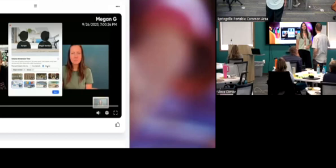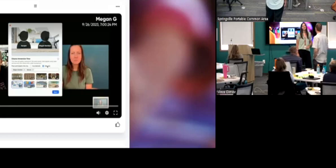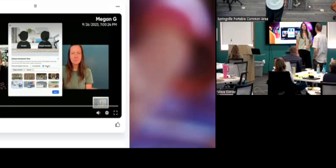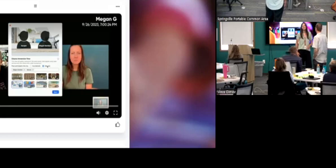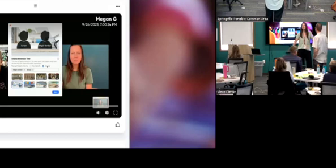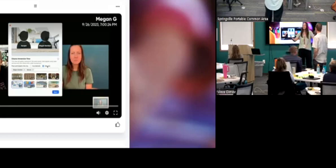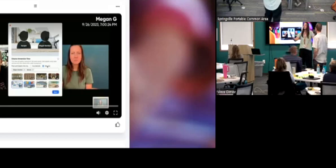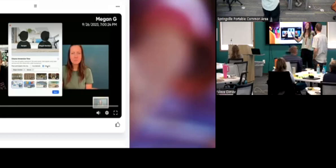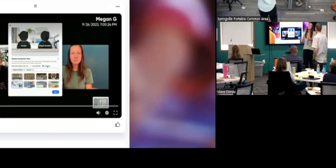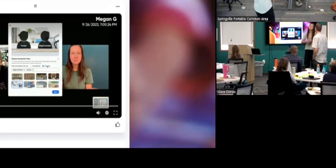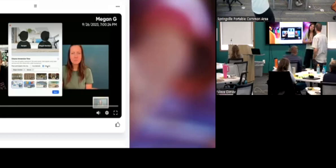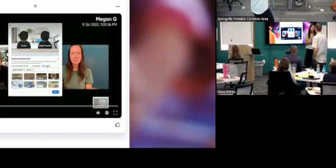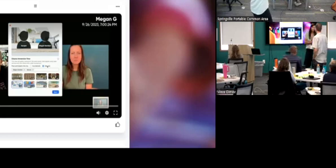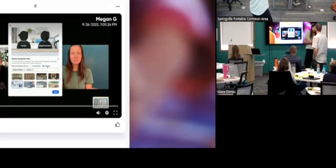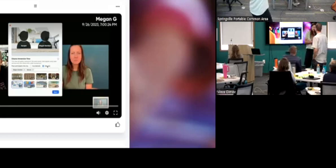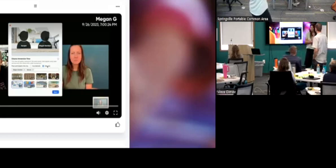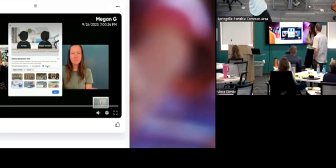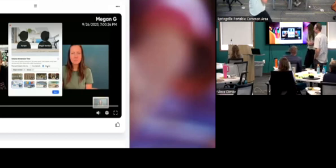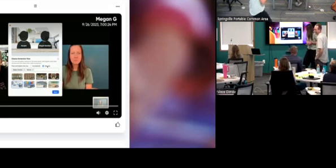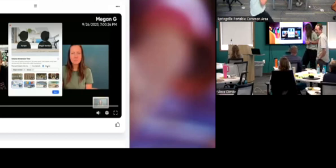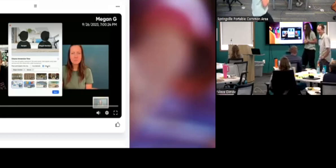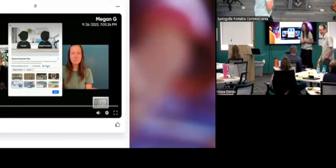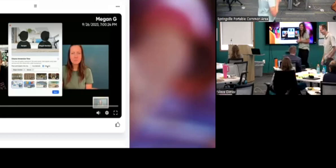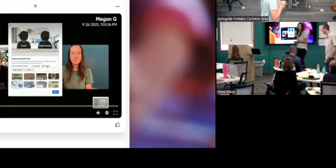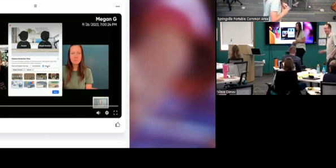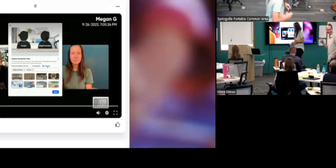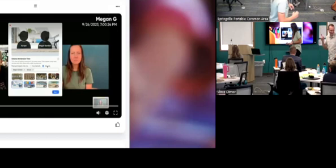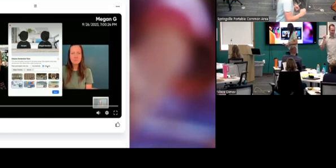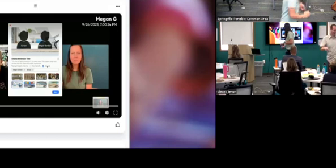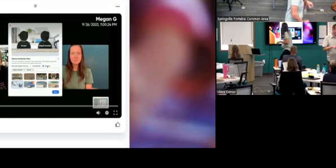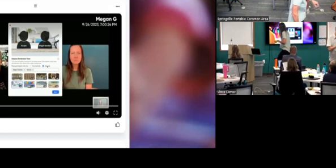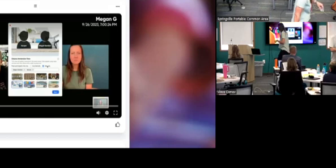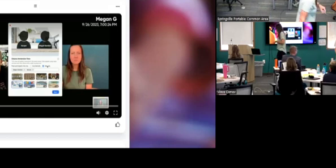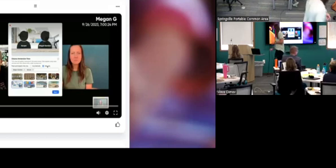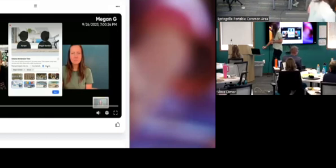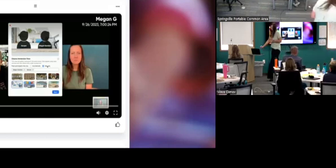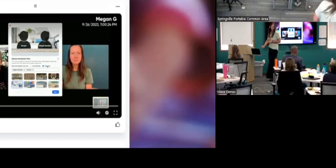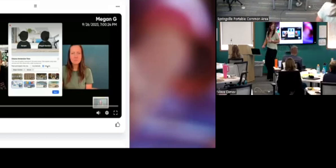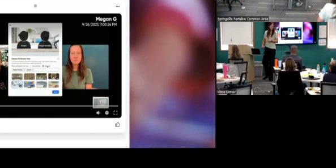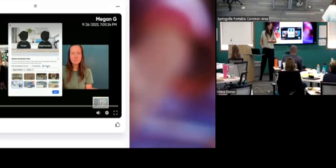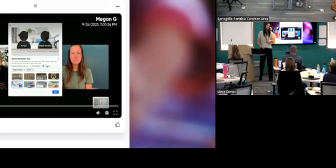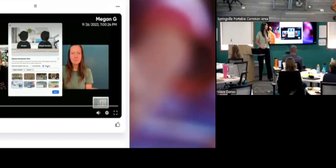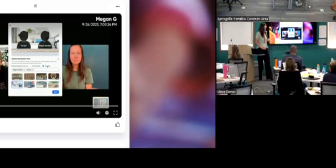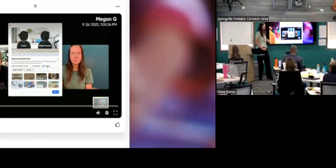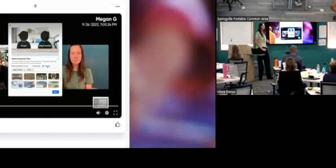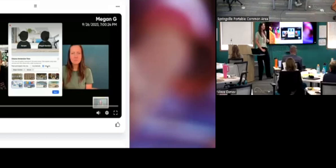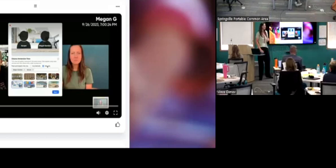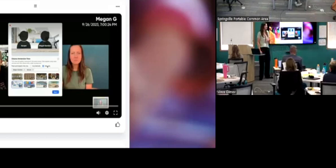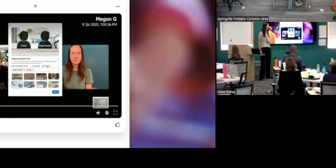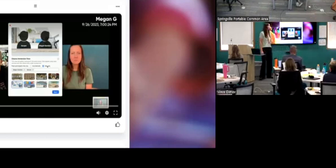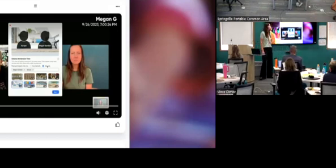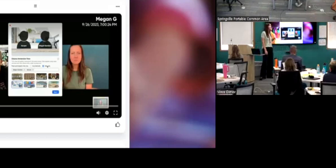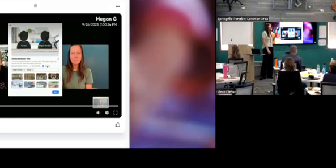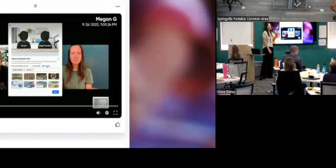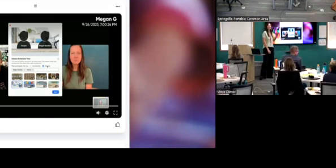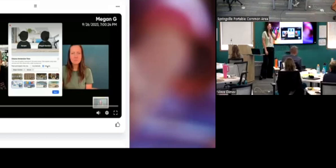Okay. Well, when you teach, don't use Zoom Room, so you can use immersive. Yes, do not use Zoom rooms Okay. when you teach. All